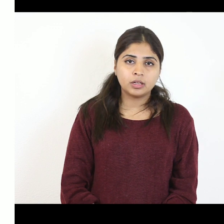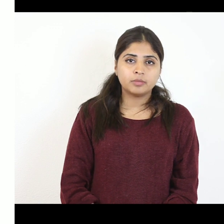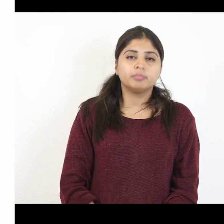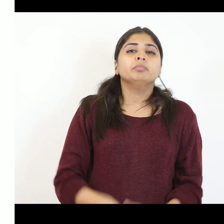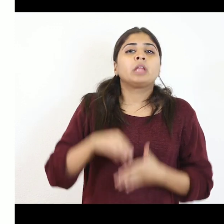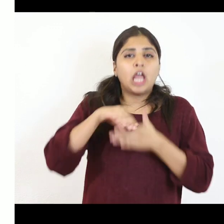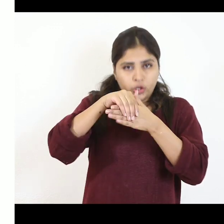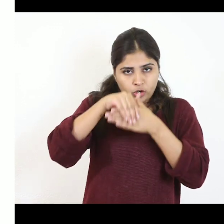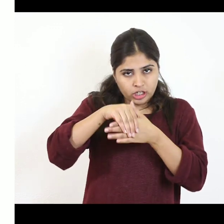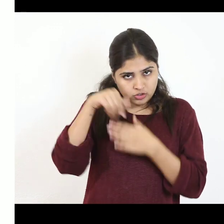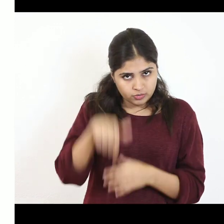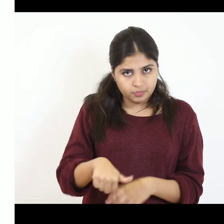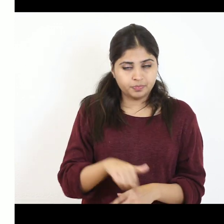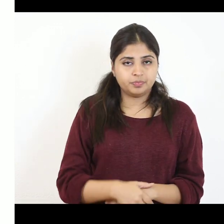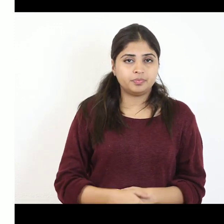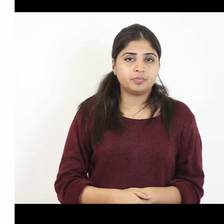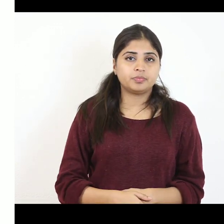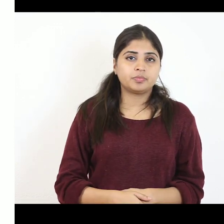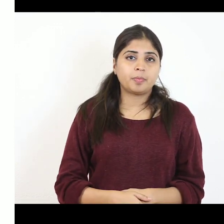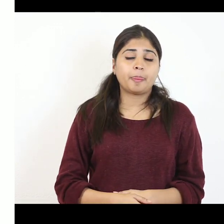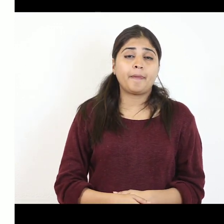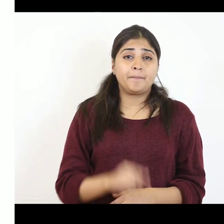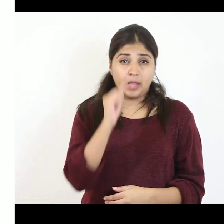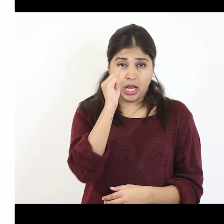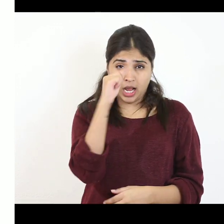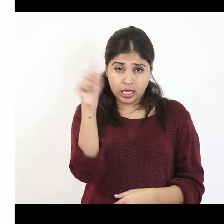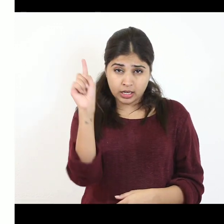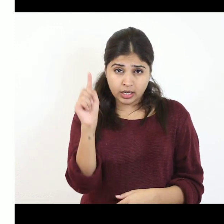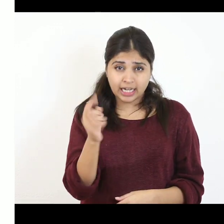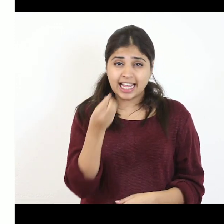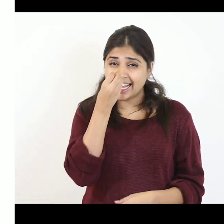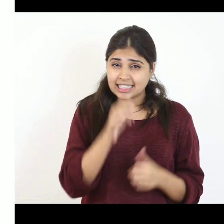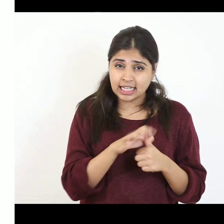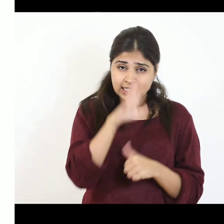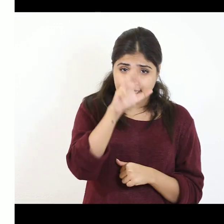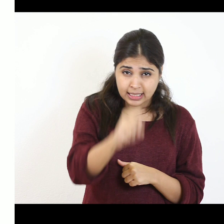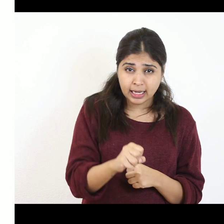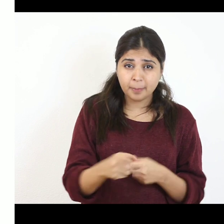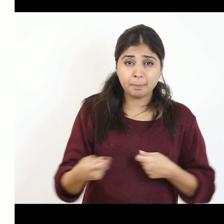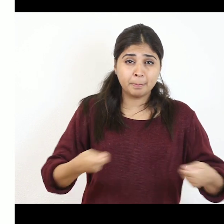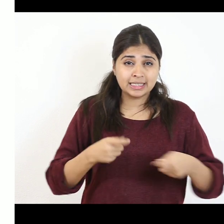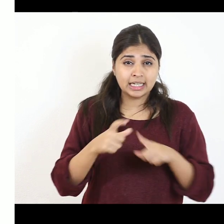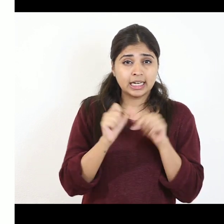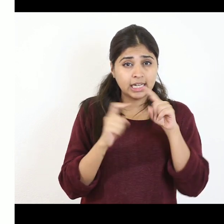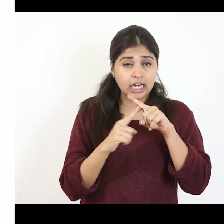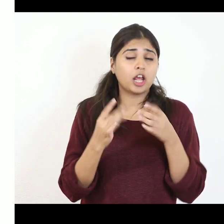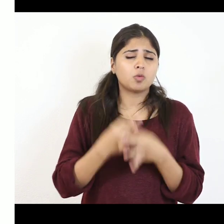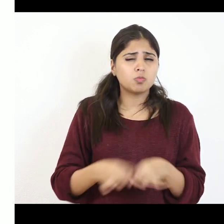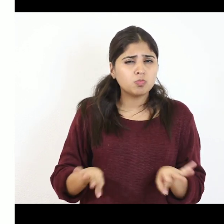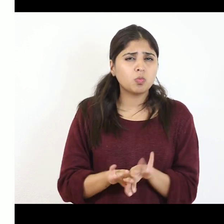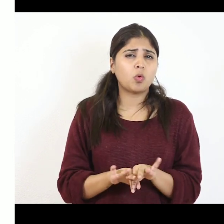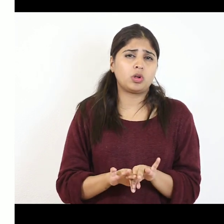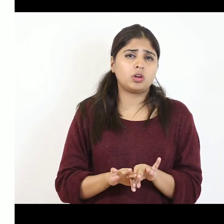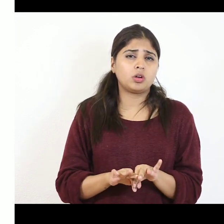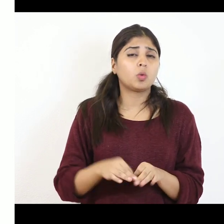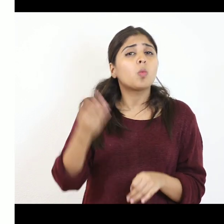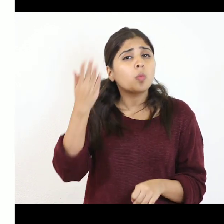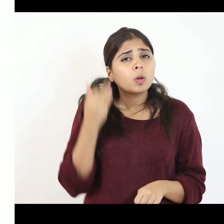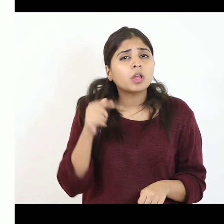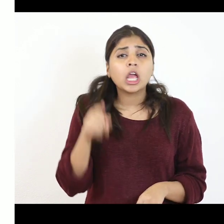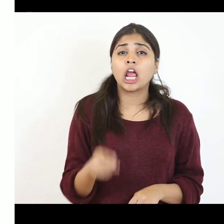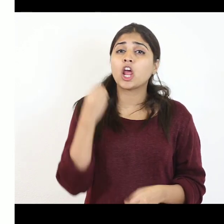Introduction. Accurate, easily accessible business data is vital to make informed